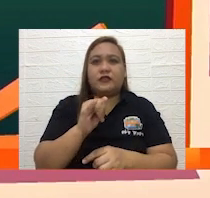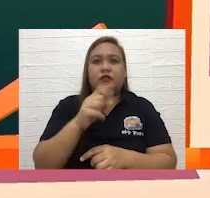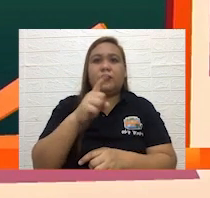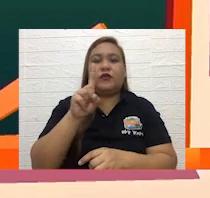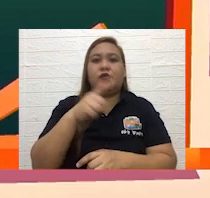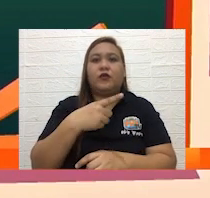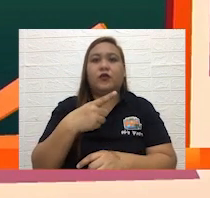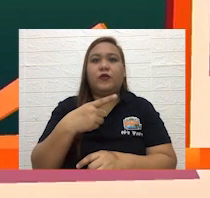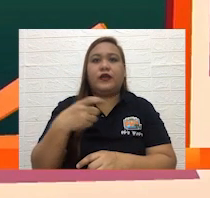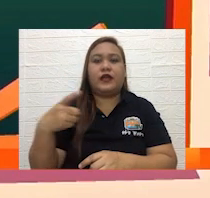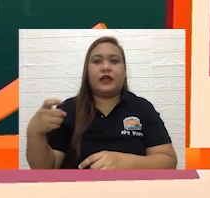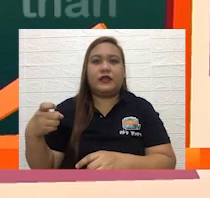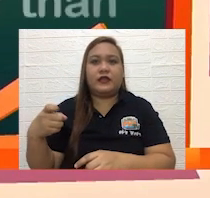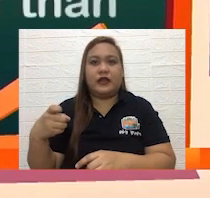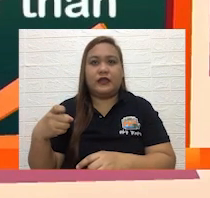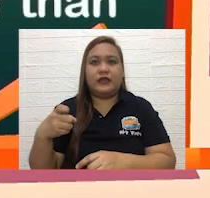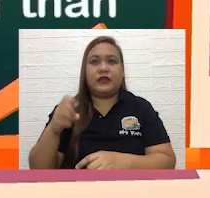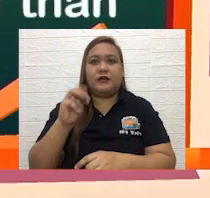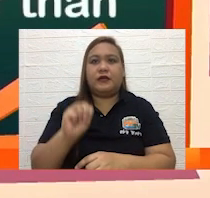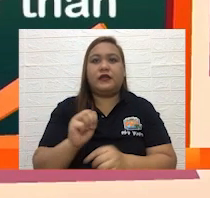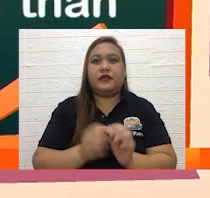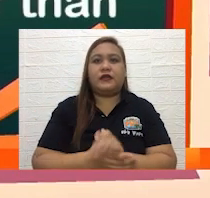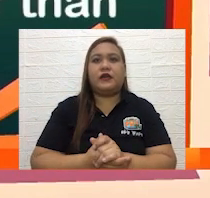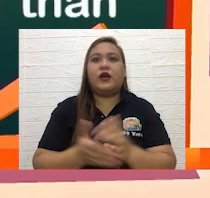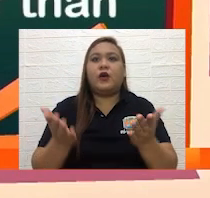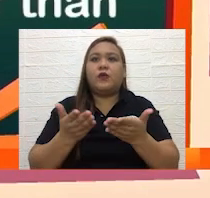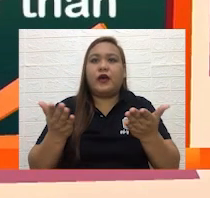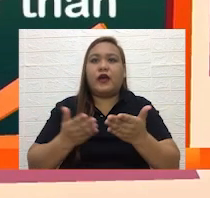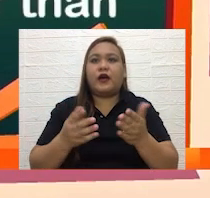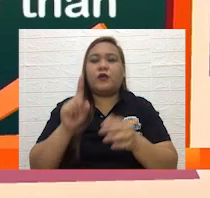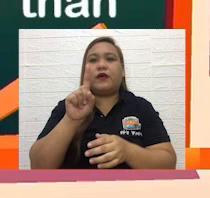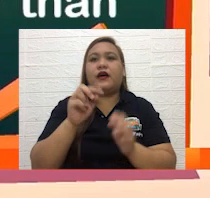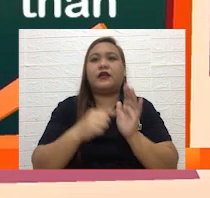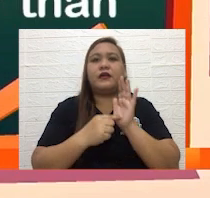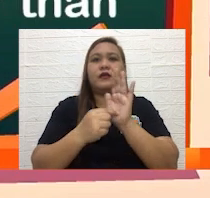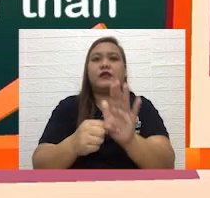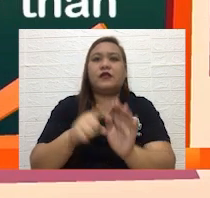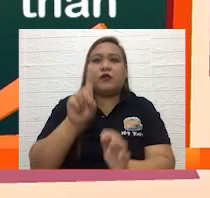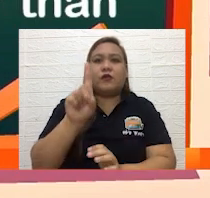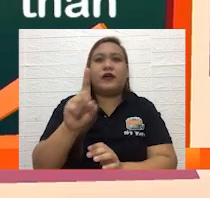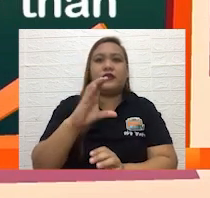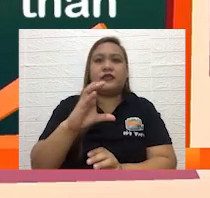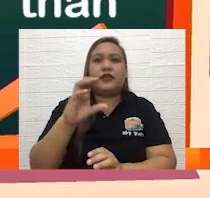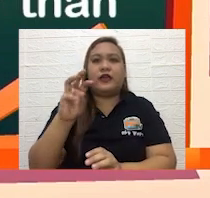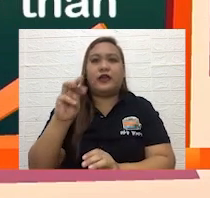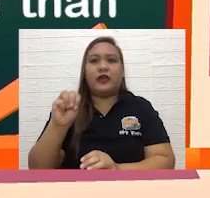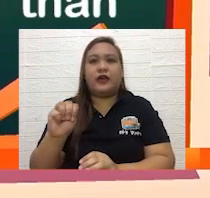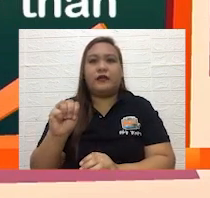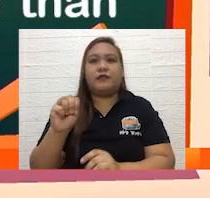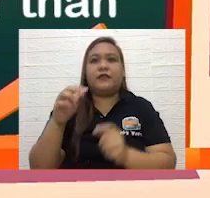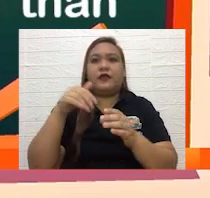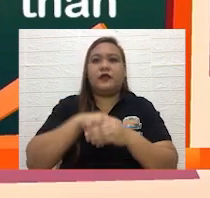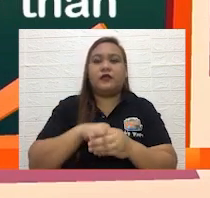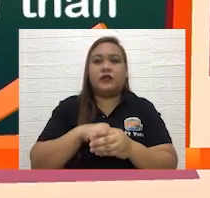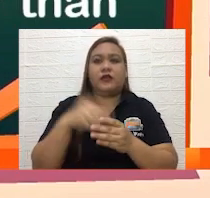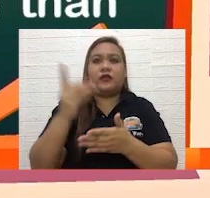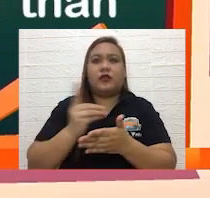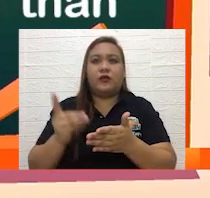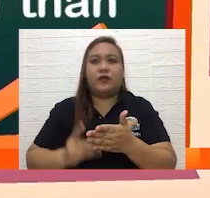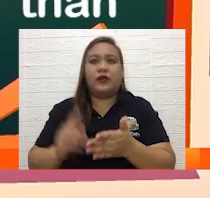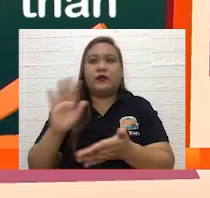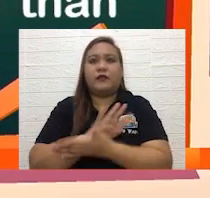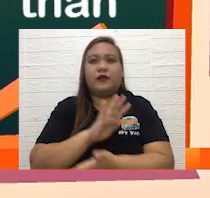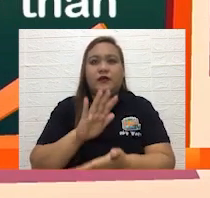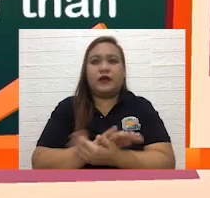centimeter in the drawing, paper size, and 100 is 100 centimeter in reality, actual